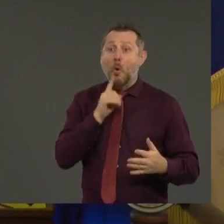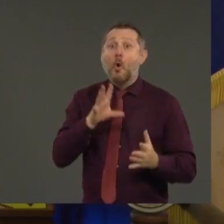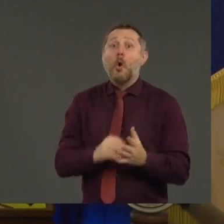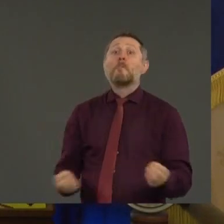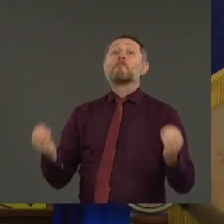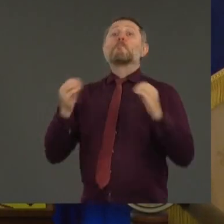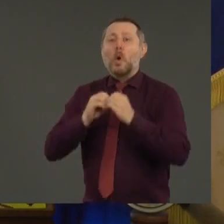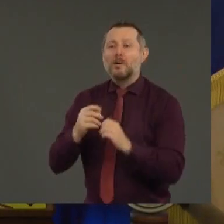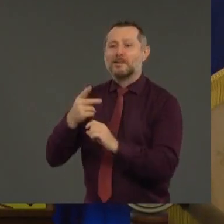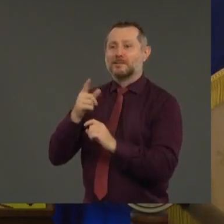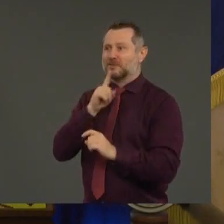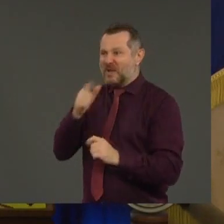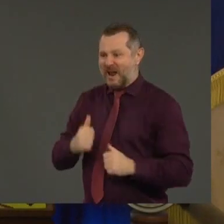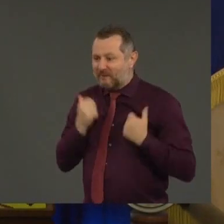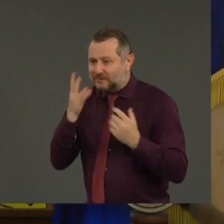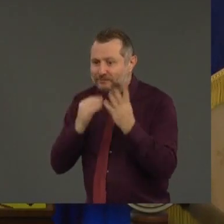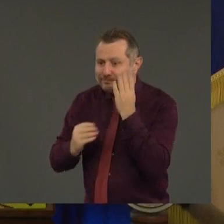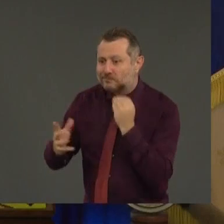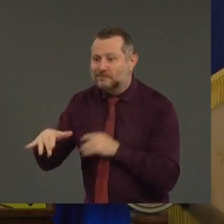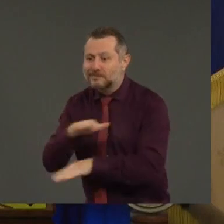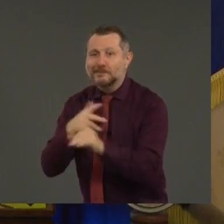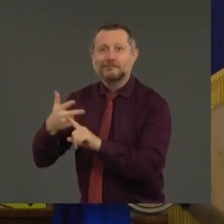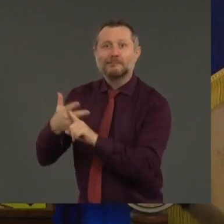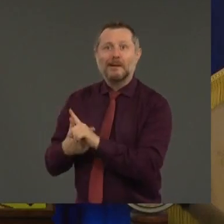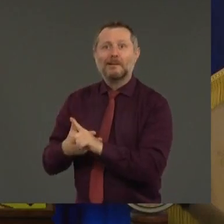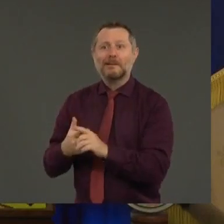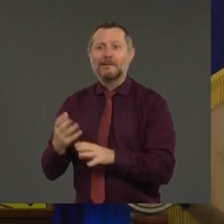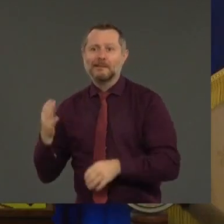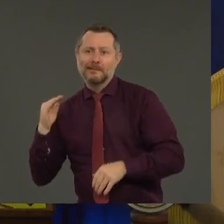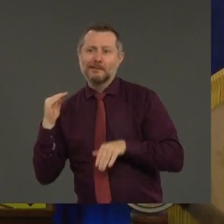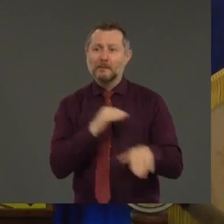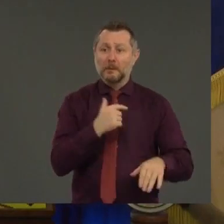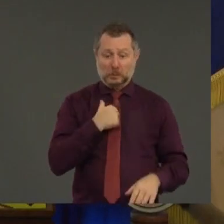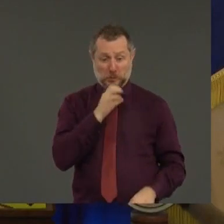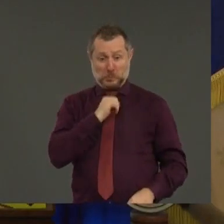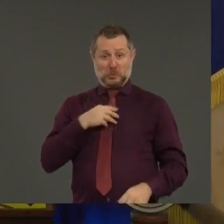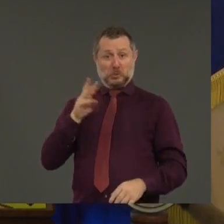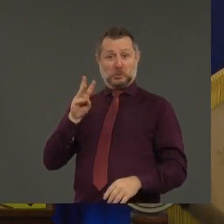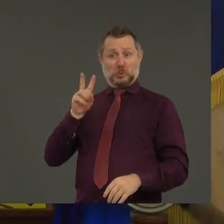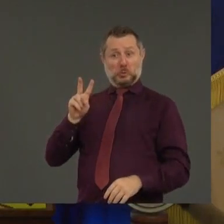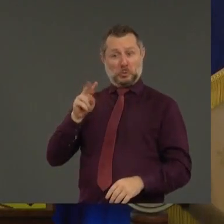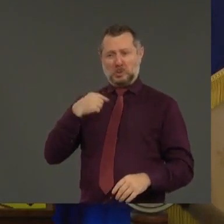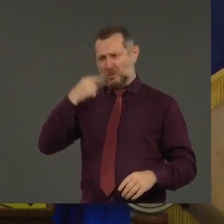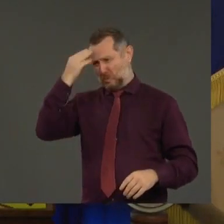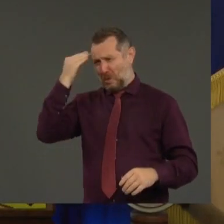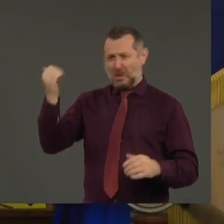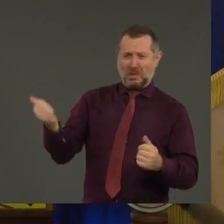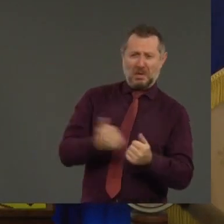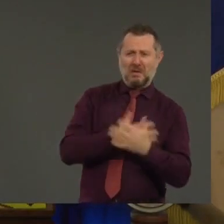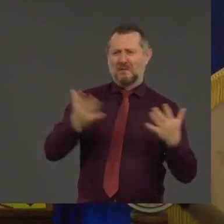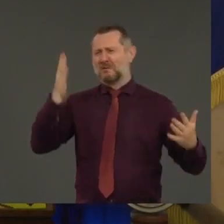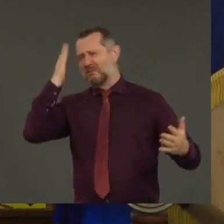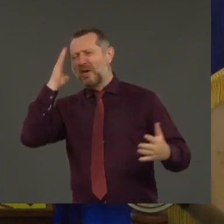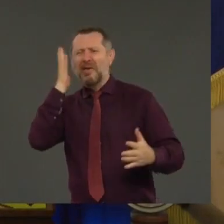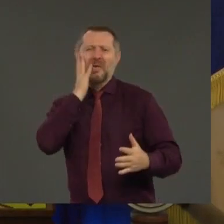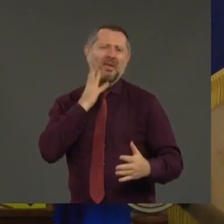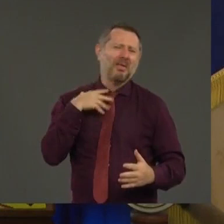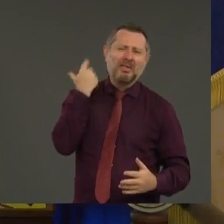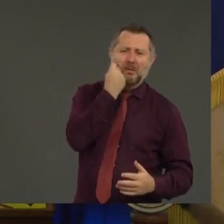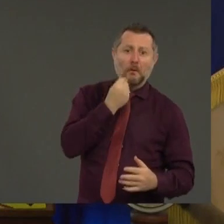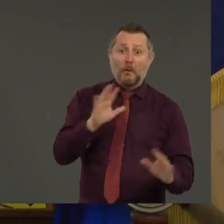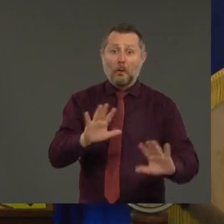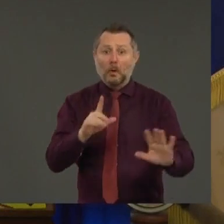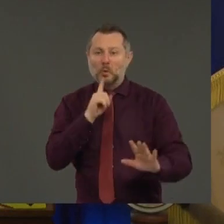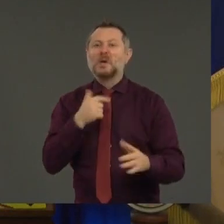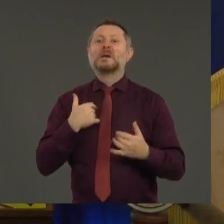right. And after 62 years, when I thought that I had seen it all, I got an education